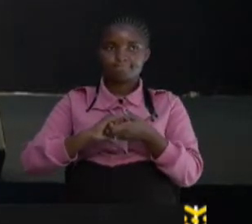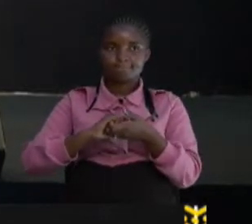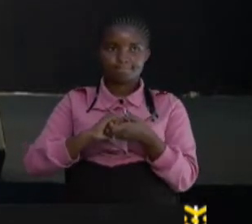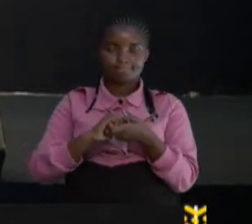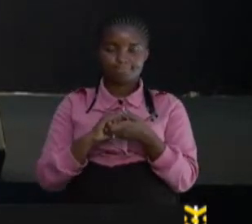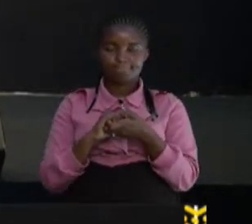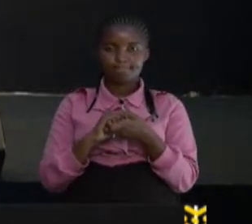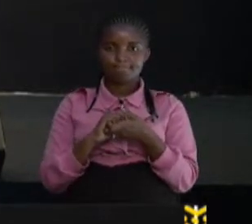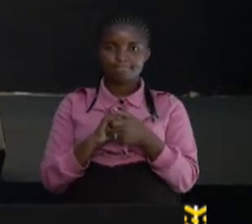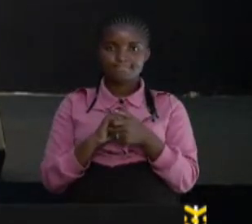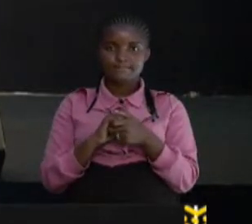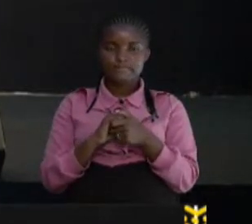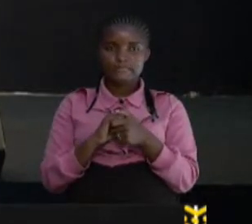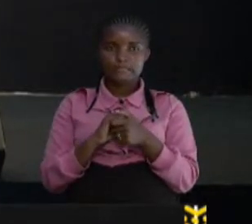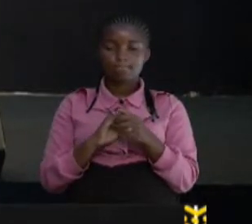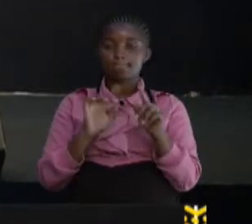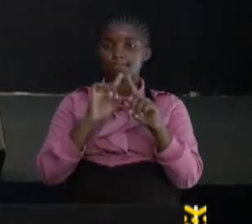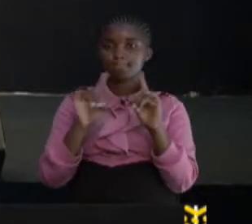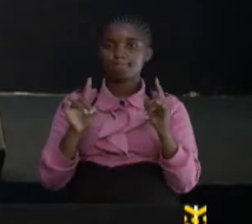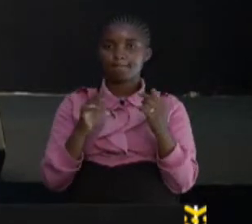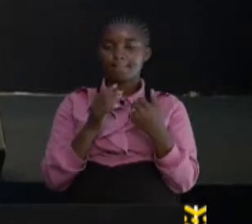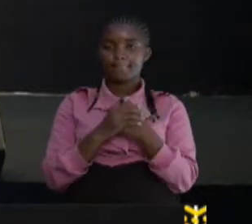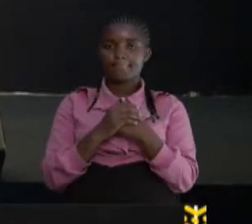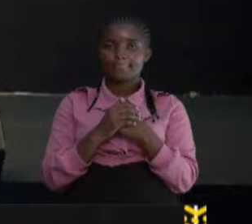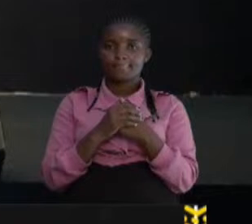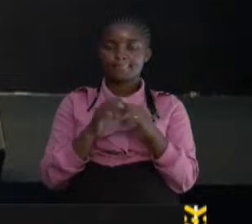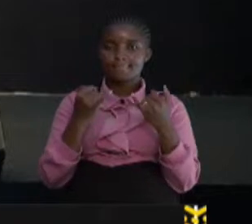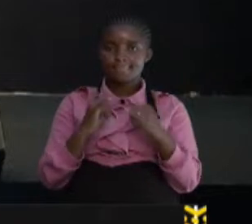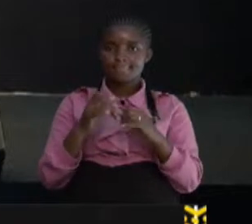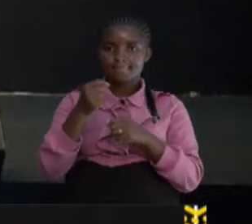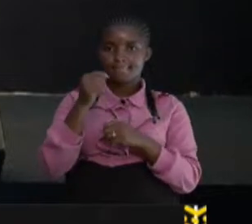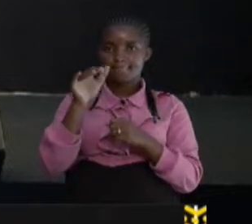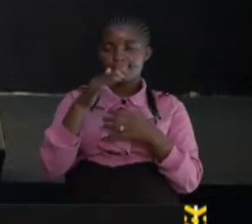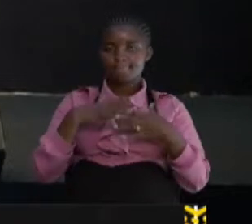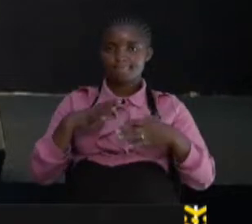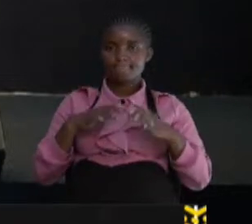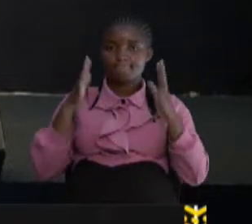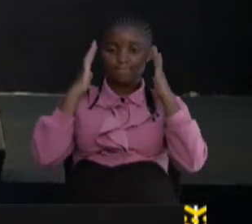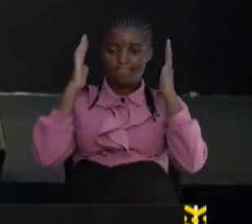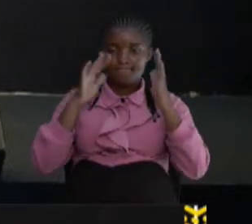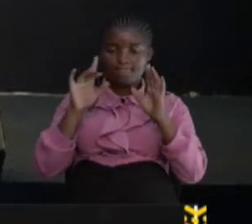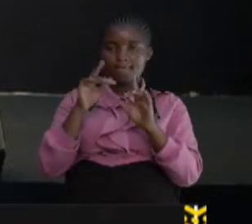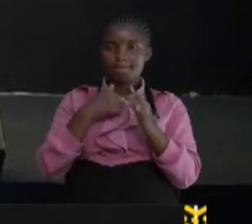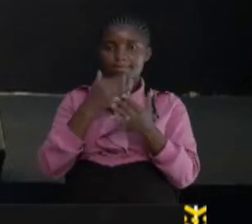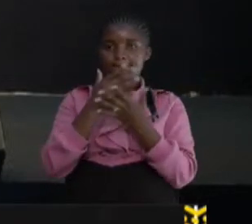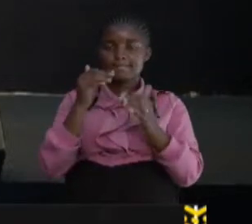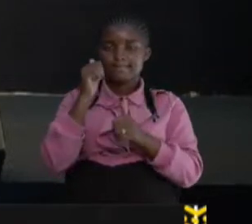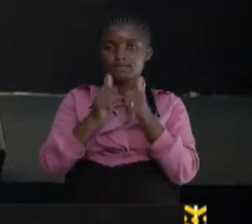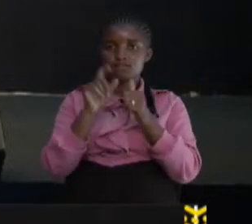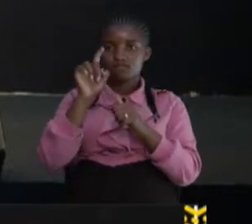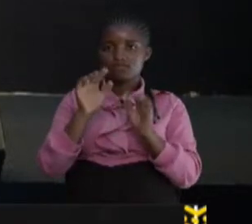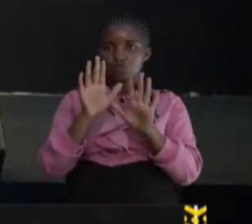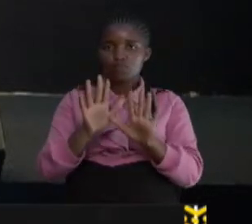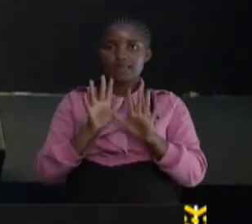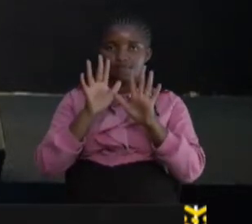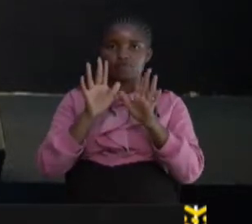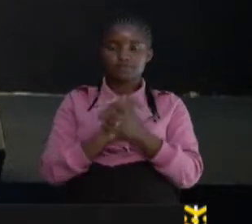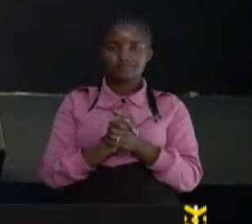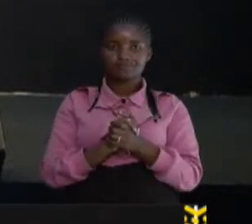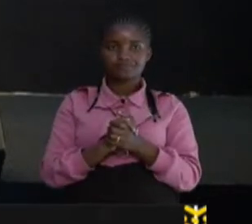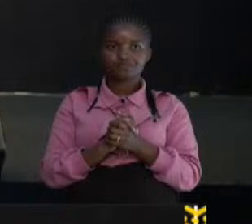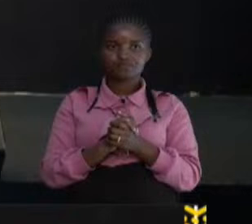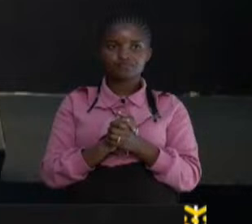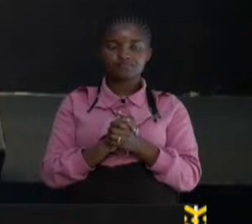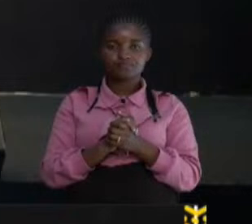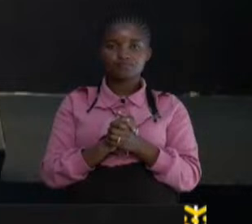to engage. However, trying to hold, your audience attention, there's something you should be careful about, which is clickbait, all